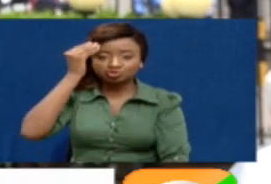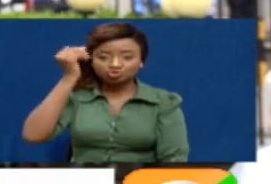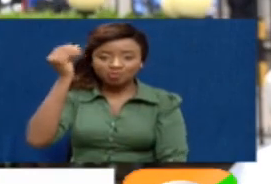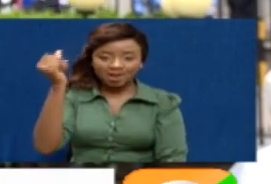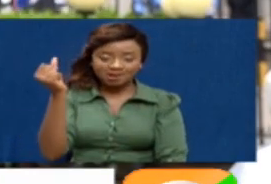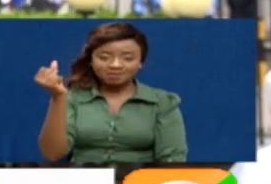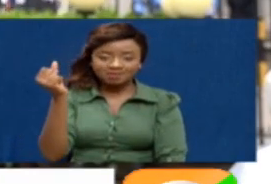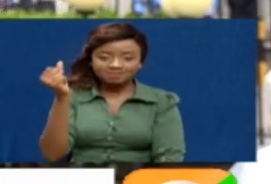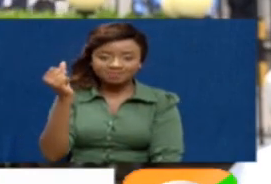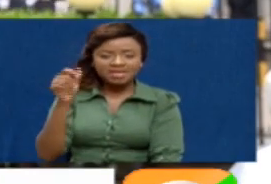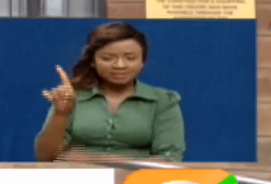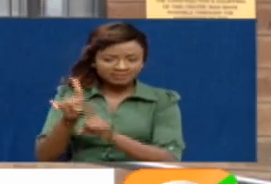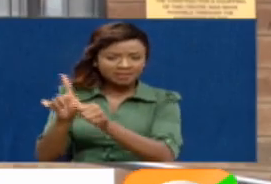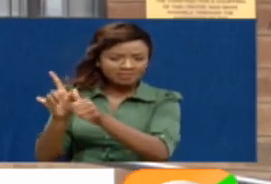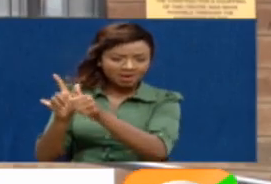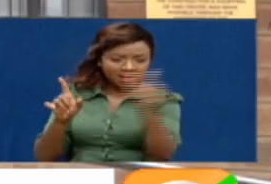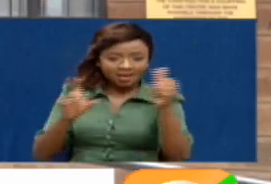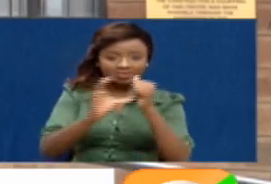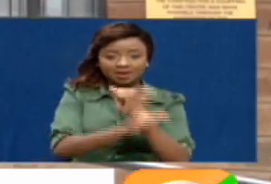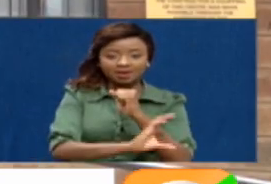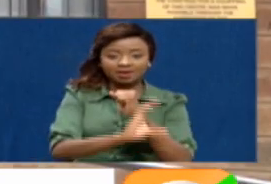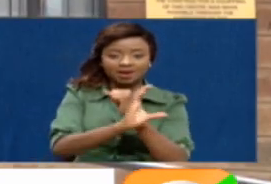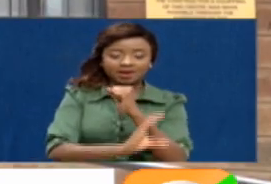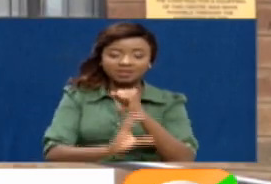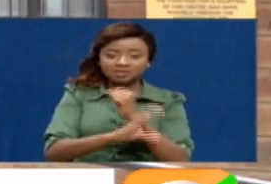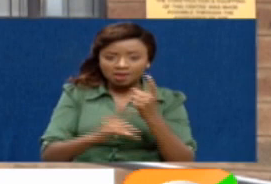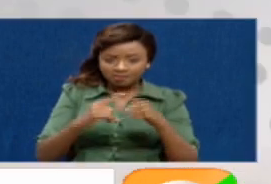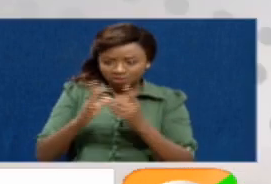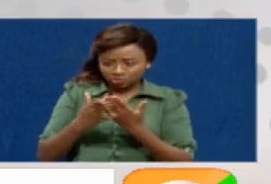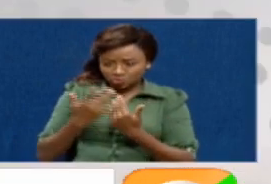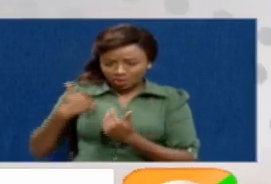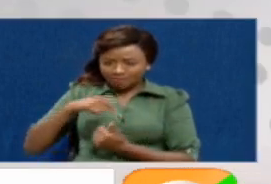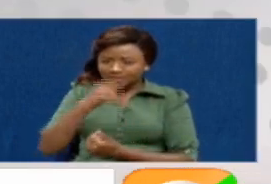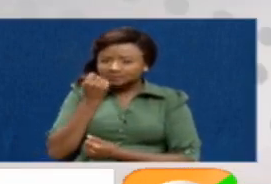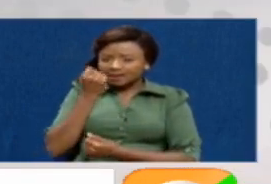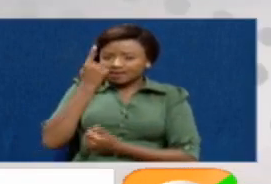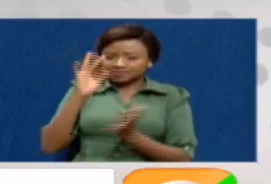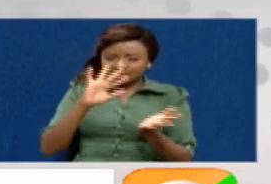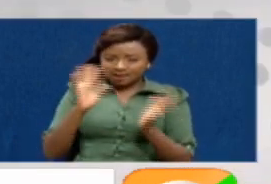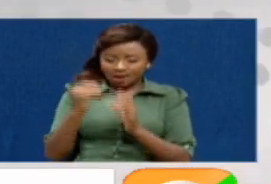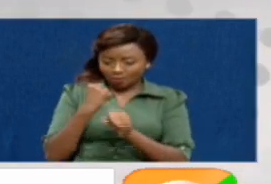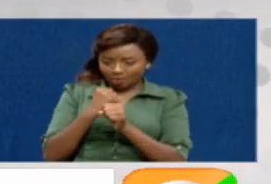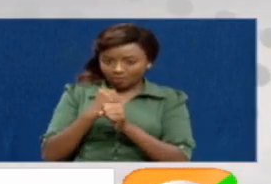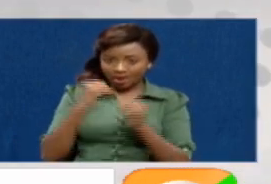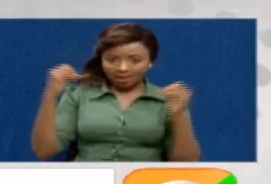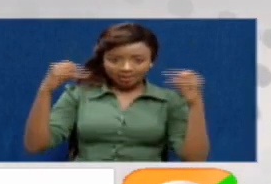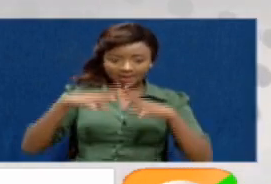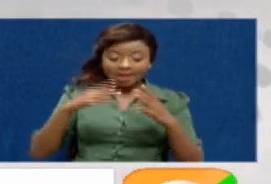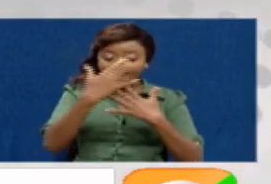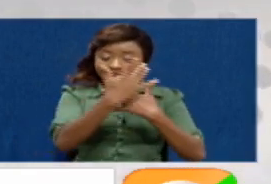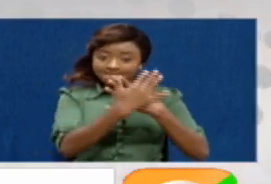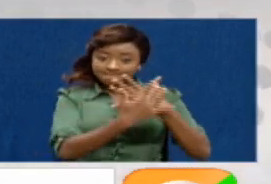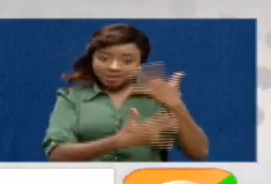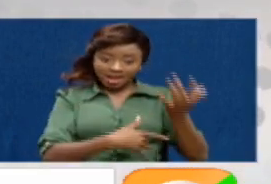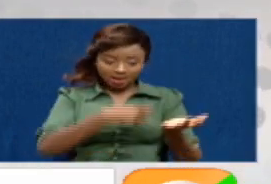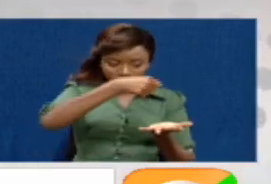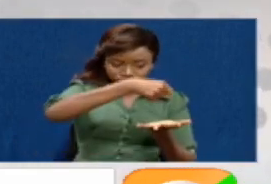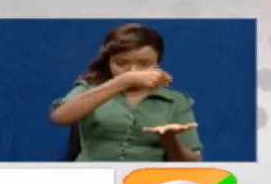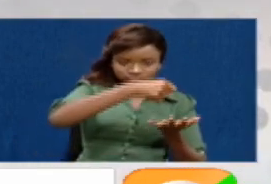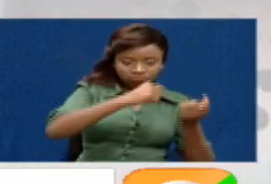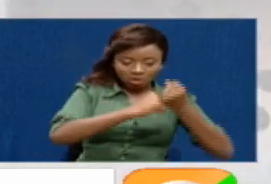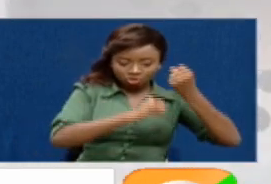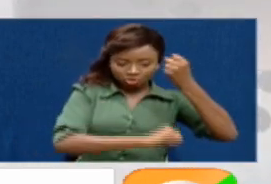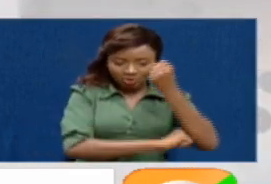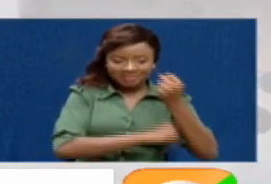in Somalia and other countries. To understand the weaknesses in the system, the blood donation cycle begins at recruiting blood donors